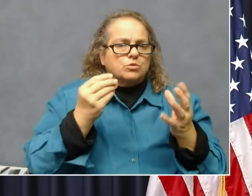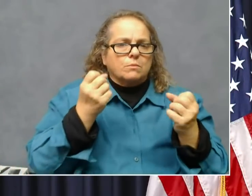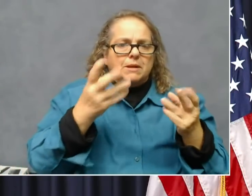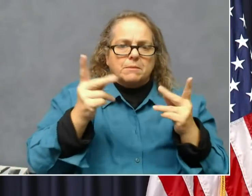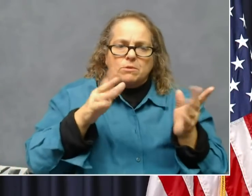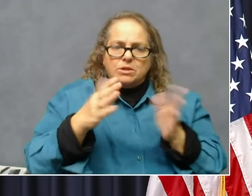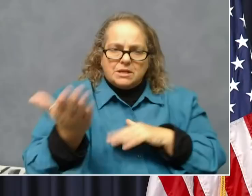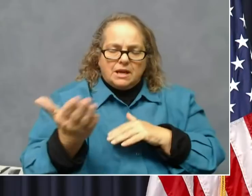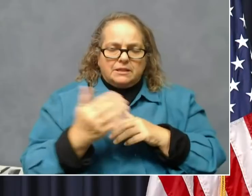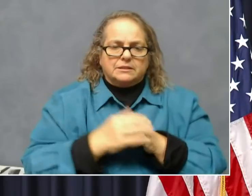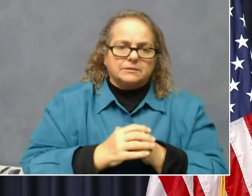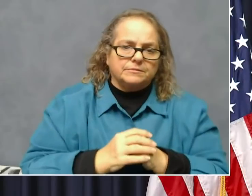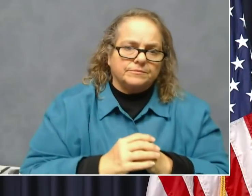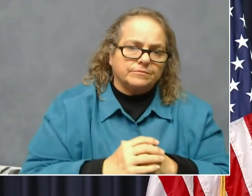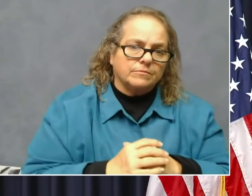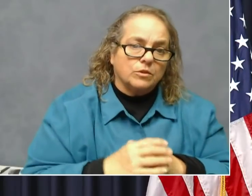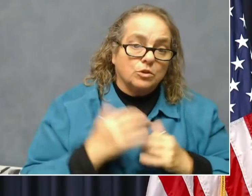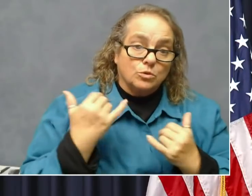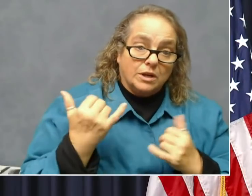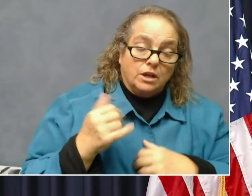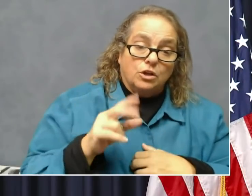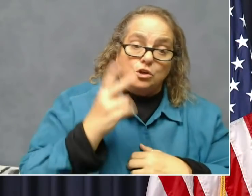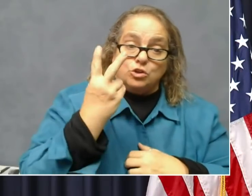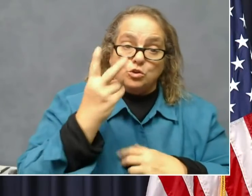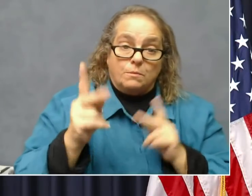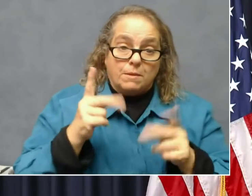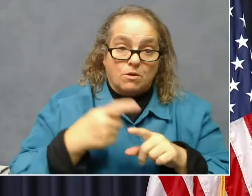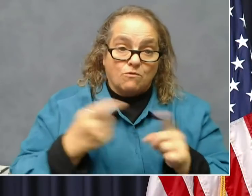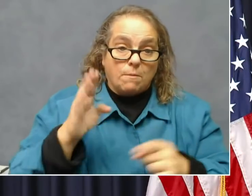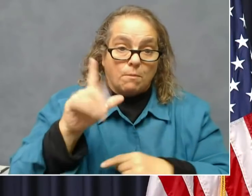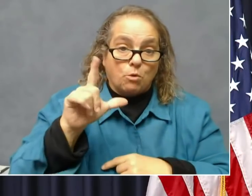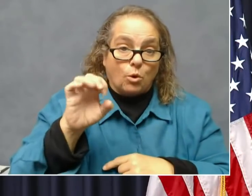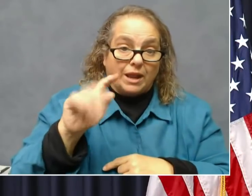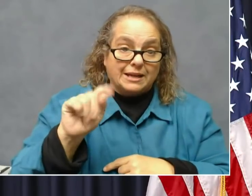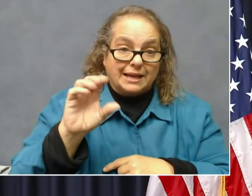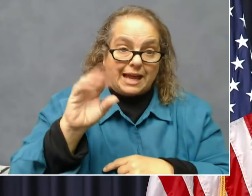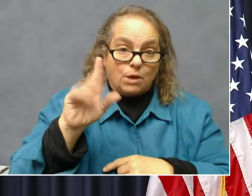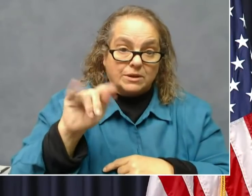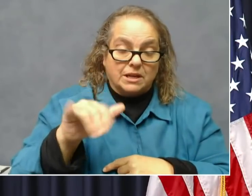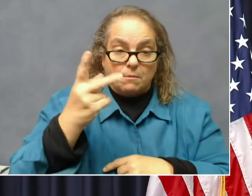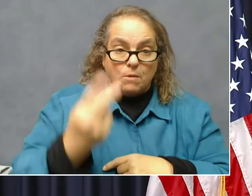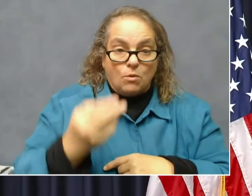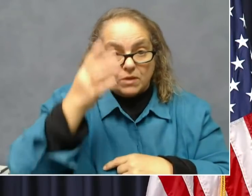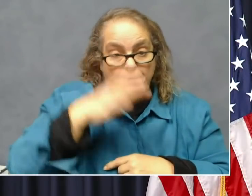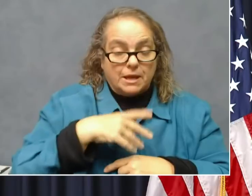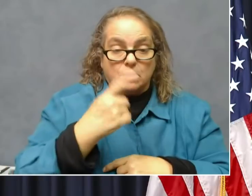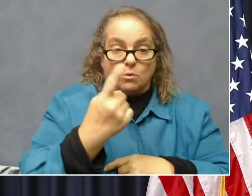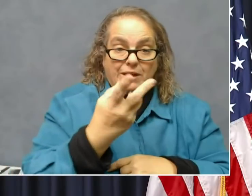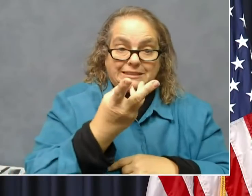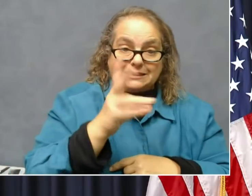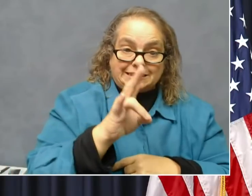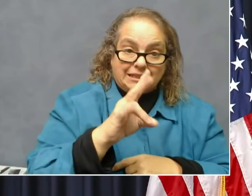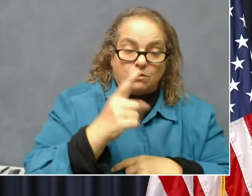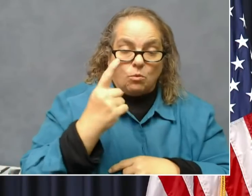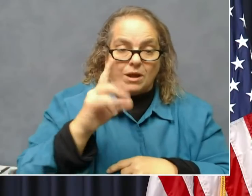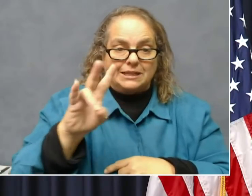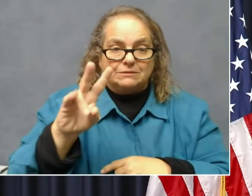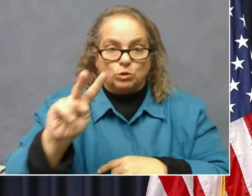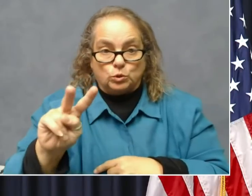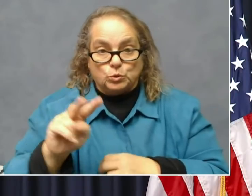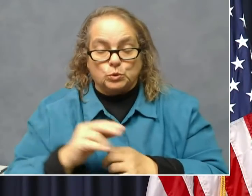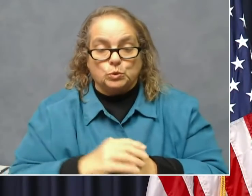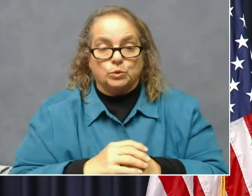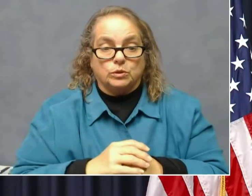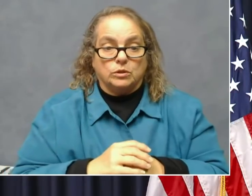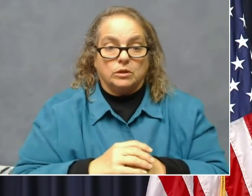loss include 2 individuals from Bullock County, both men, 167 and 172. They include